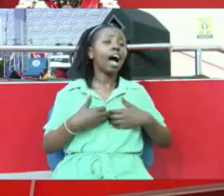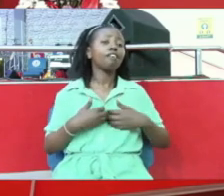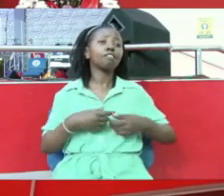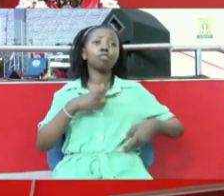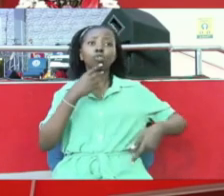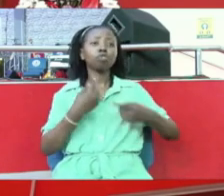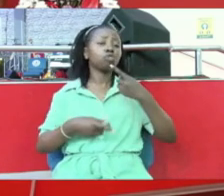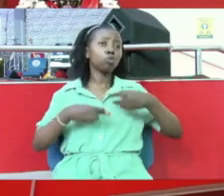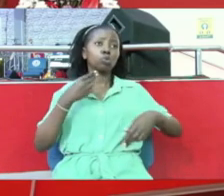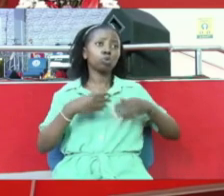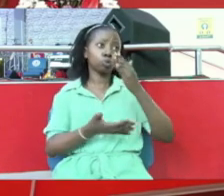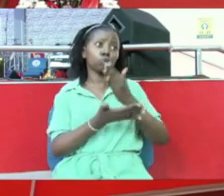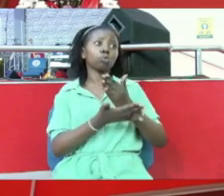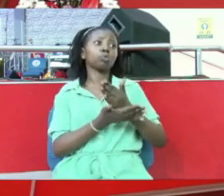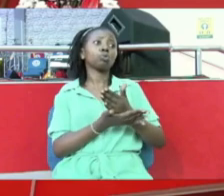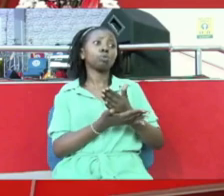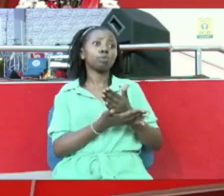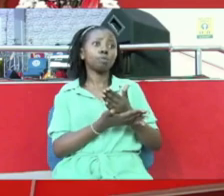for. And